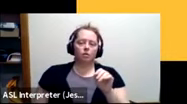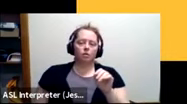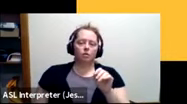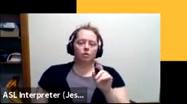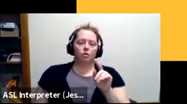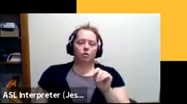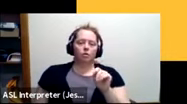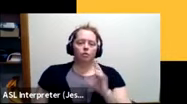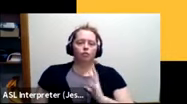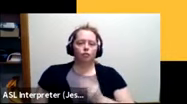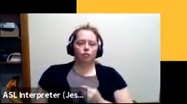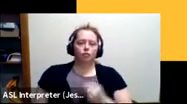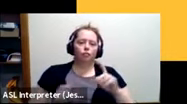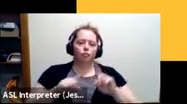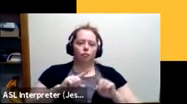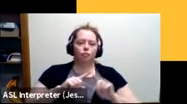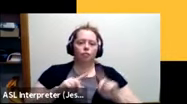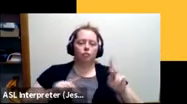Defining gender.